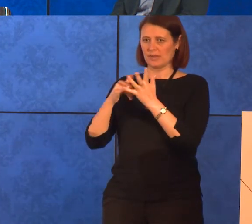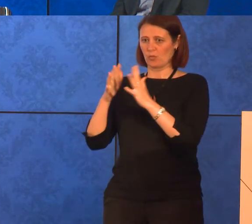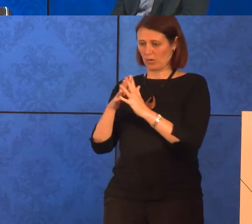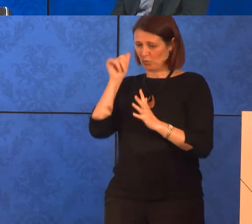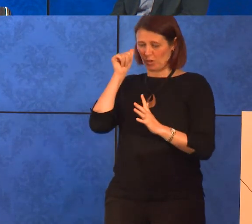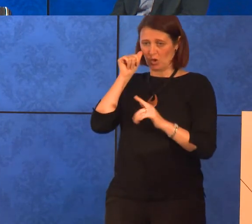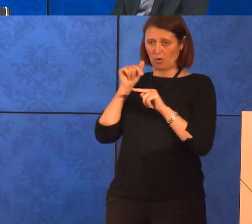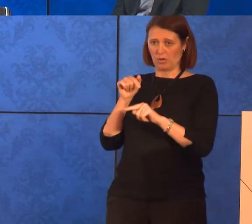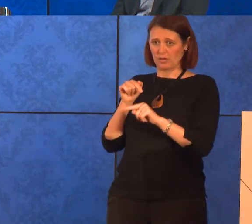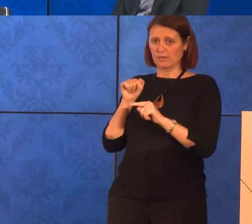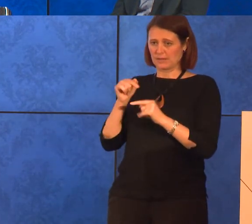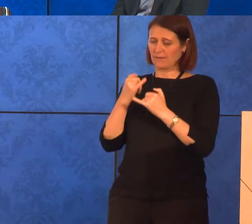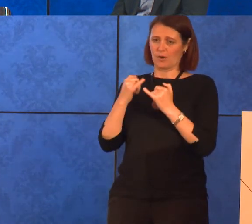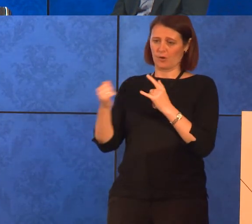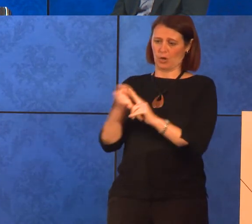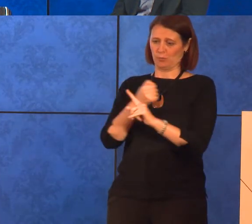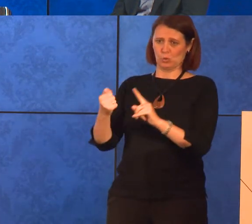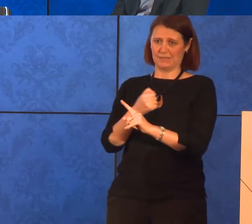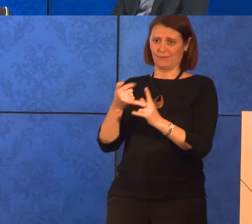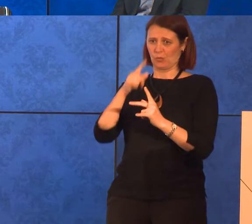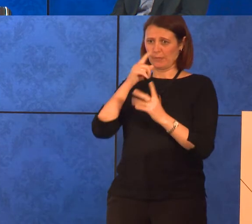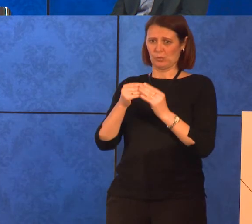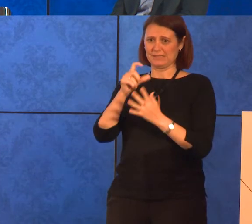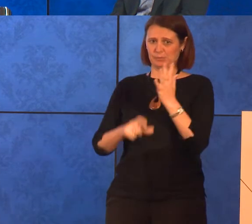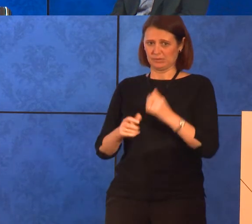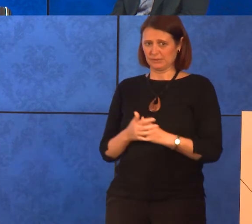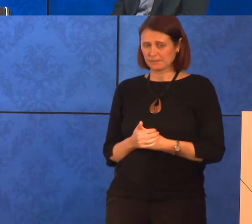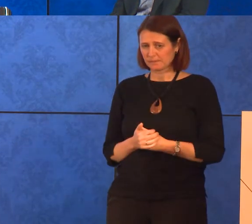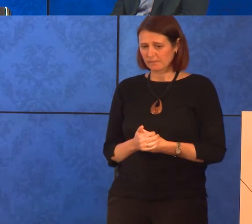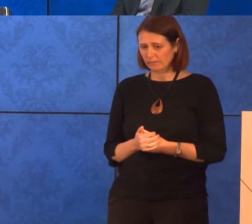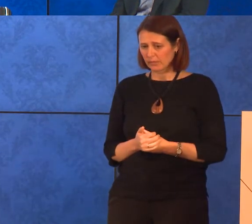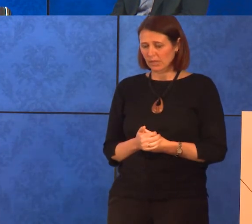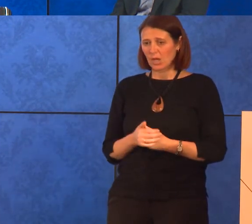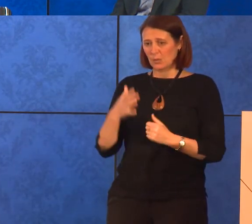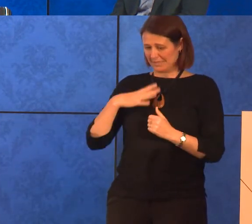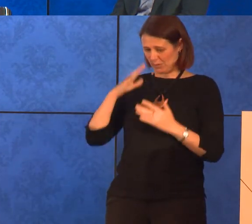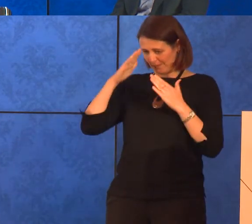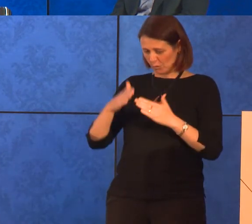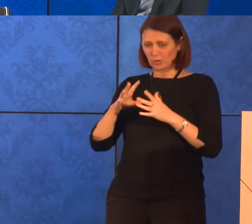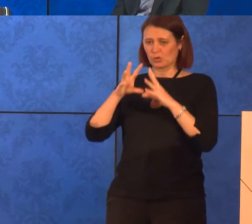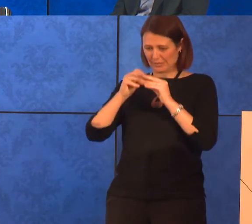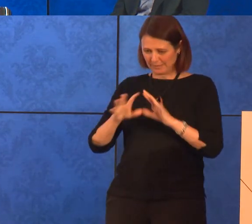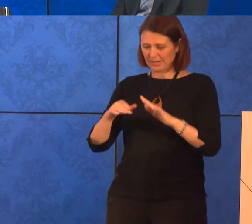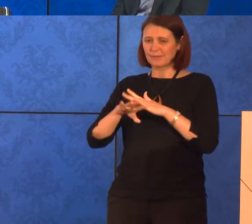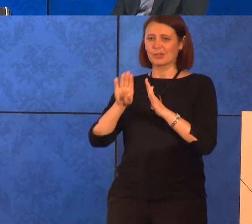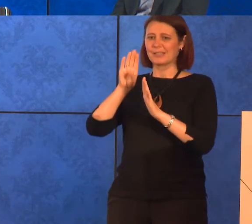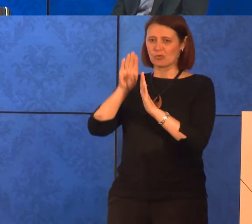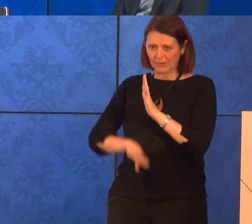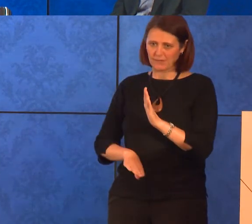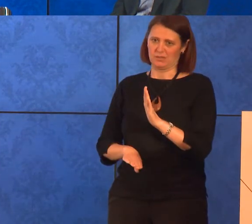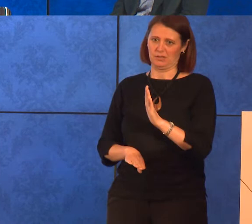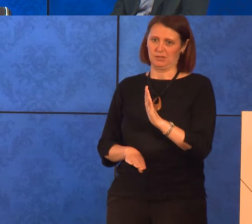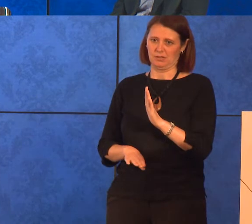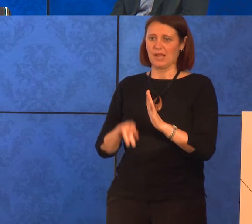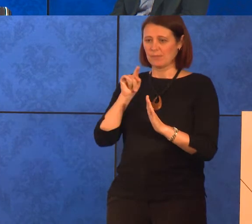are often very abusive towards people with disability, and the focus needs to be on eliminating them, on getting rid of them. But